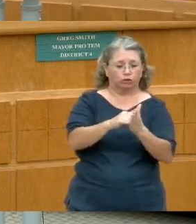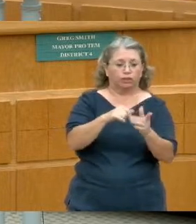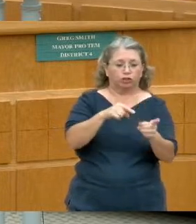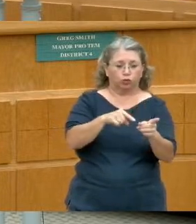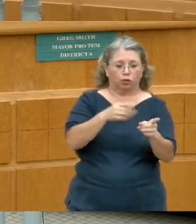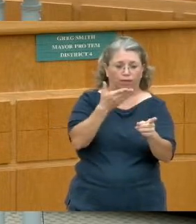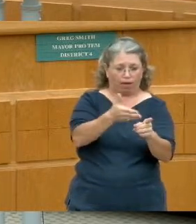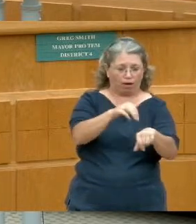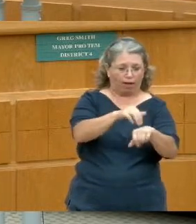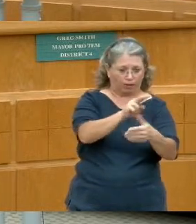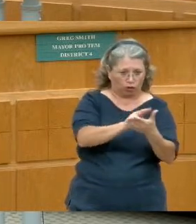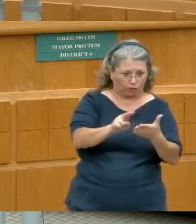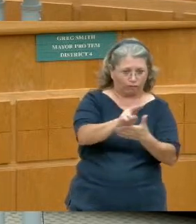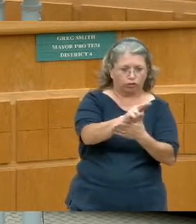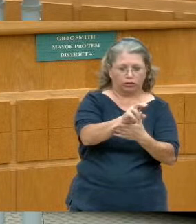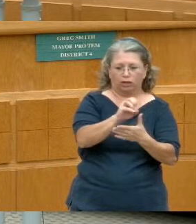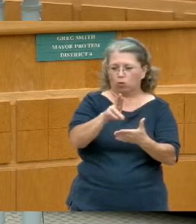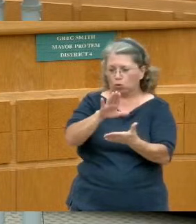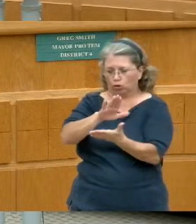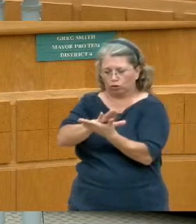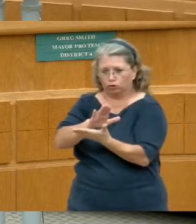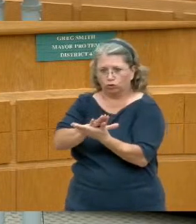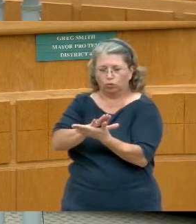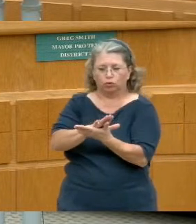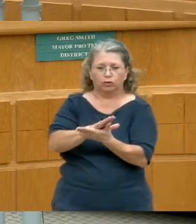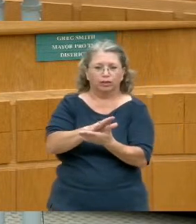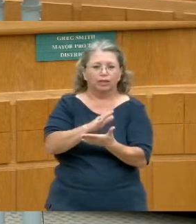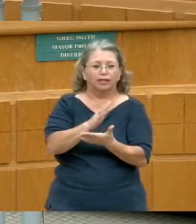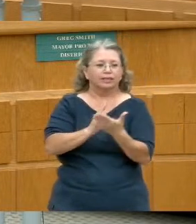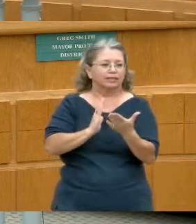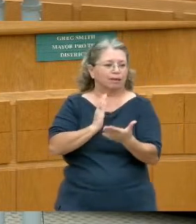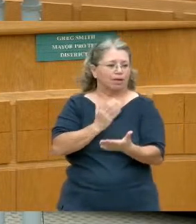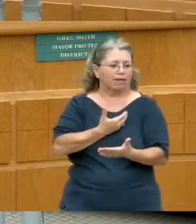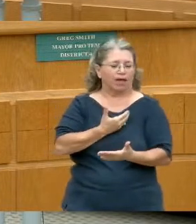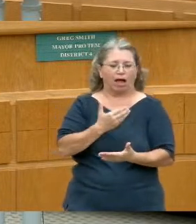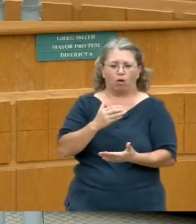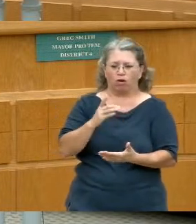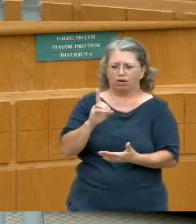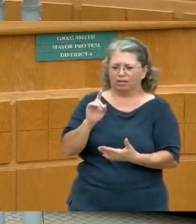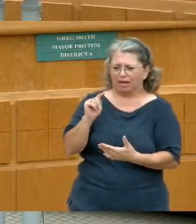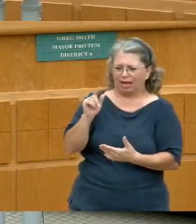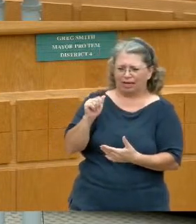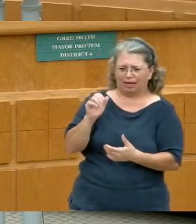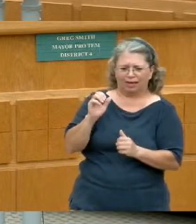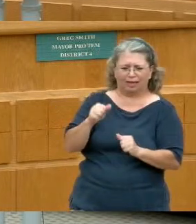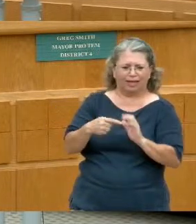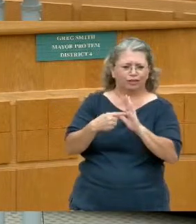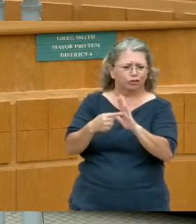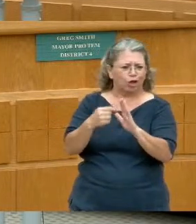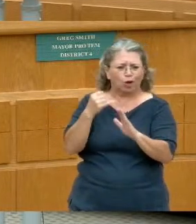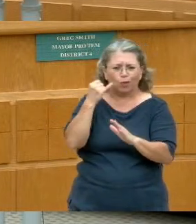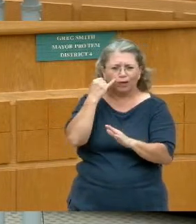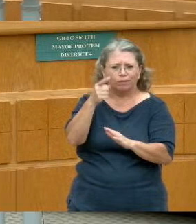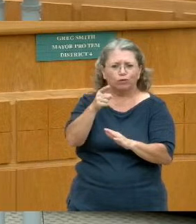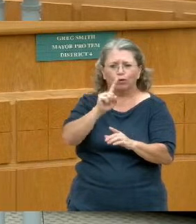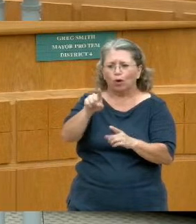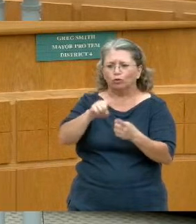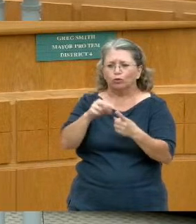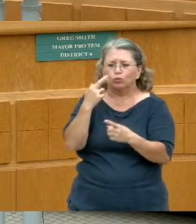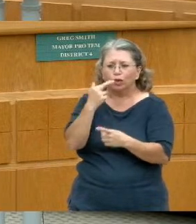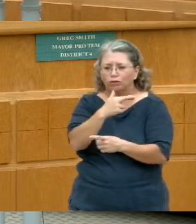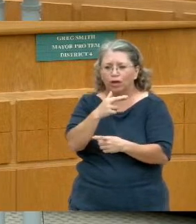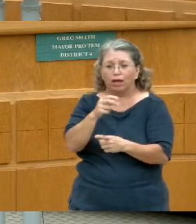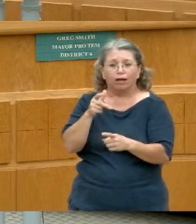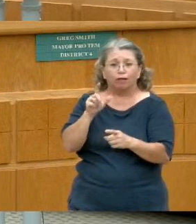back, it even looks like it can tell whether you're in the drive-through at a restaurant versus inside of it. For example, Chick-fil-A,